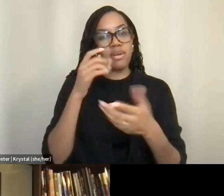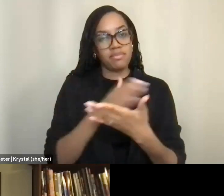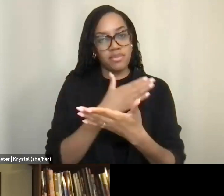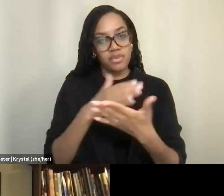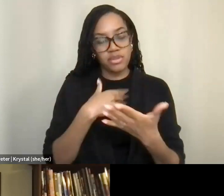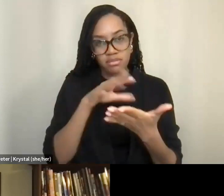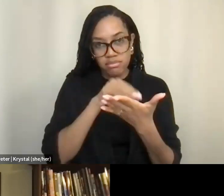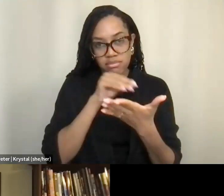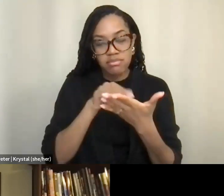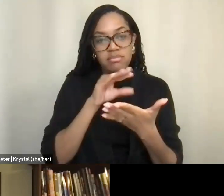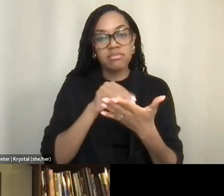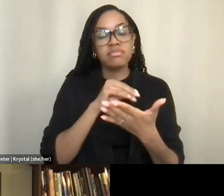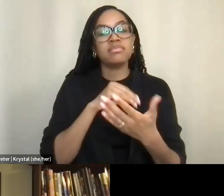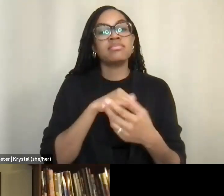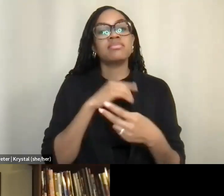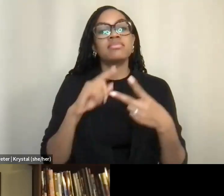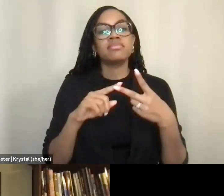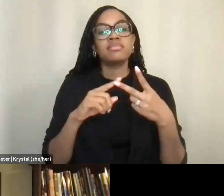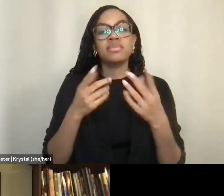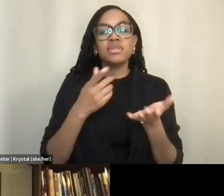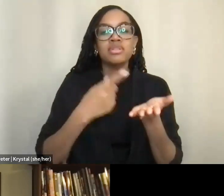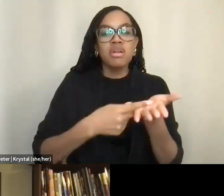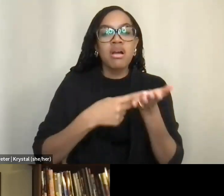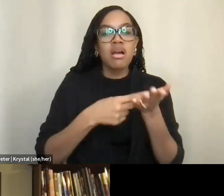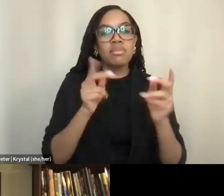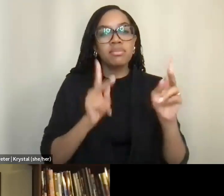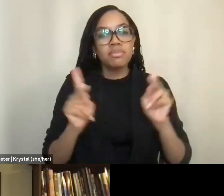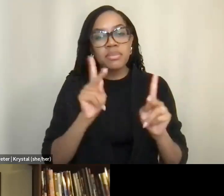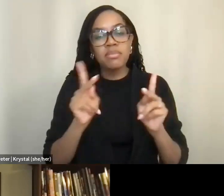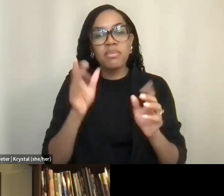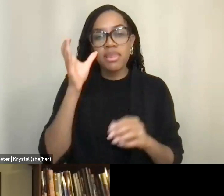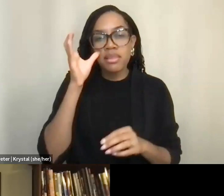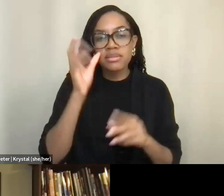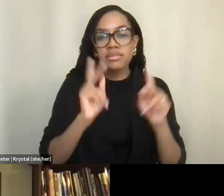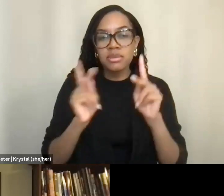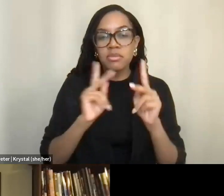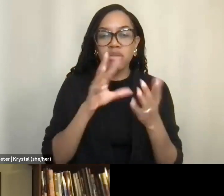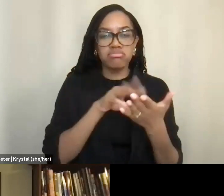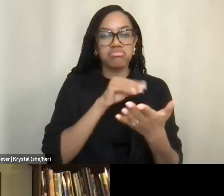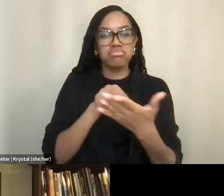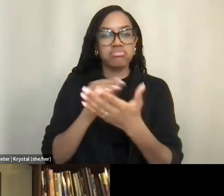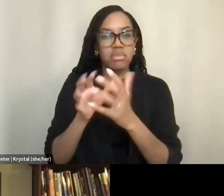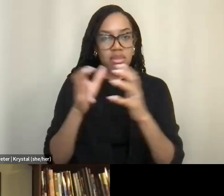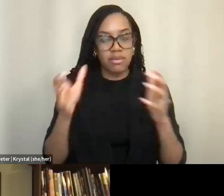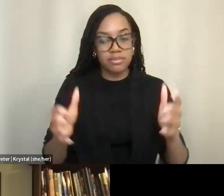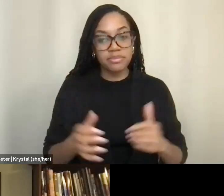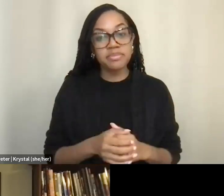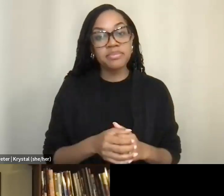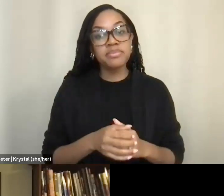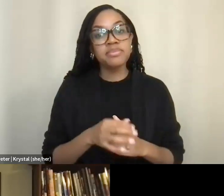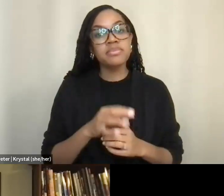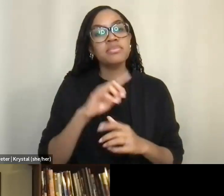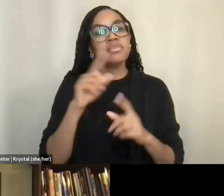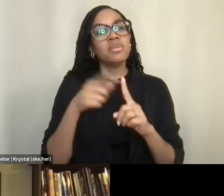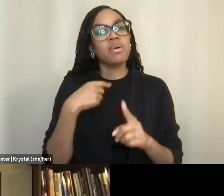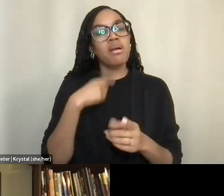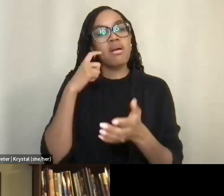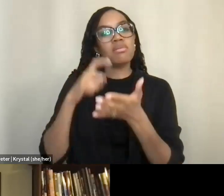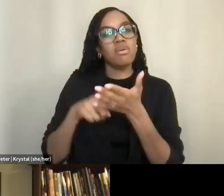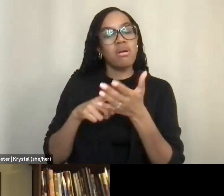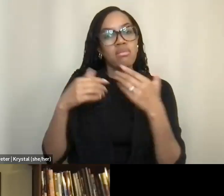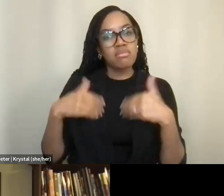from talking to people and listening to people. And when I learned that there was an encampment